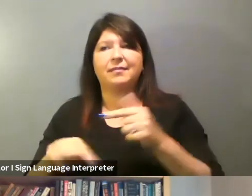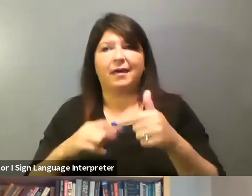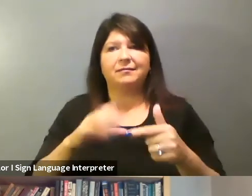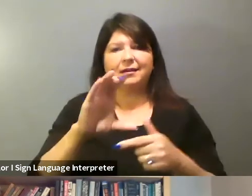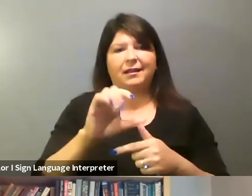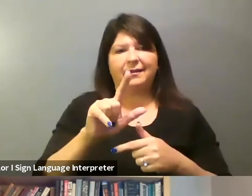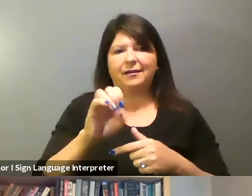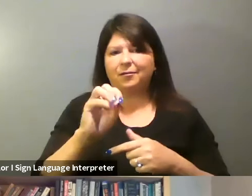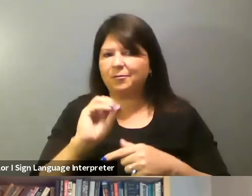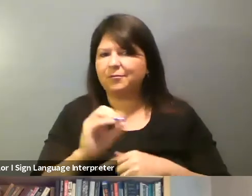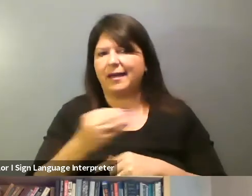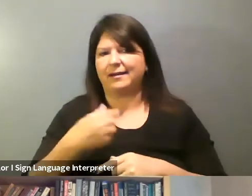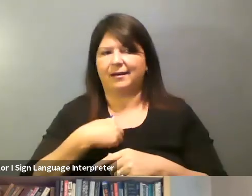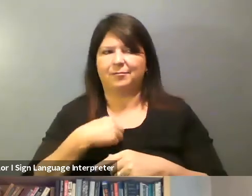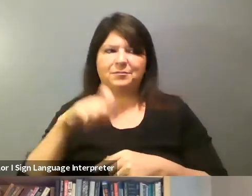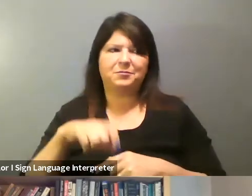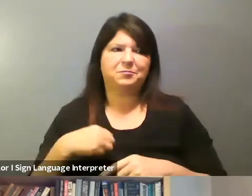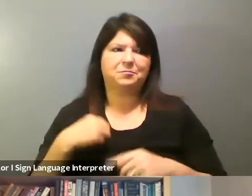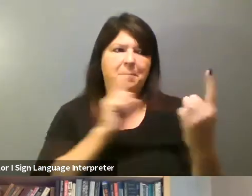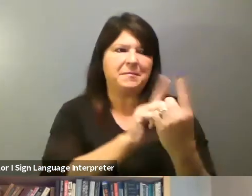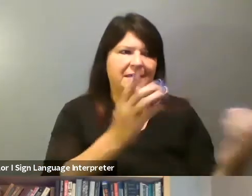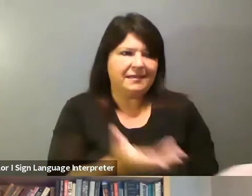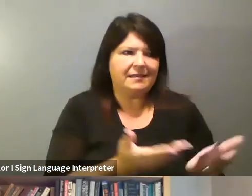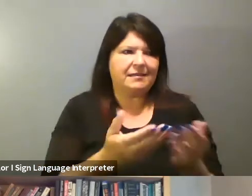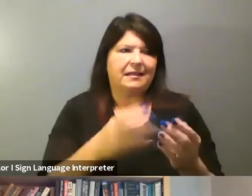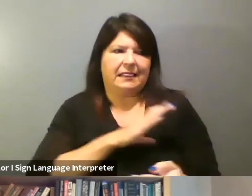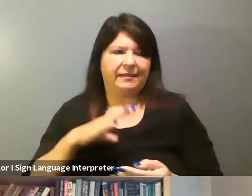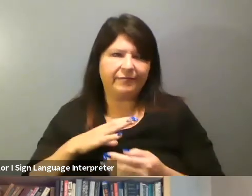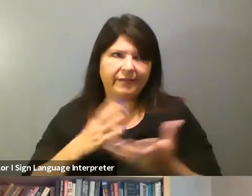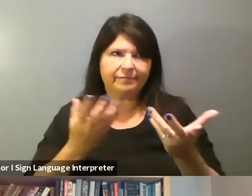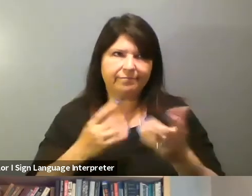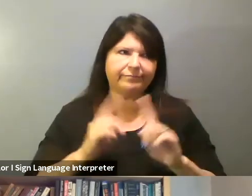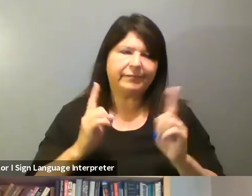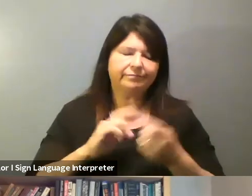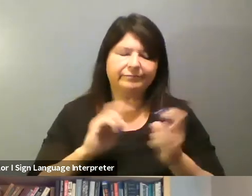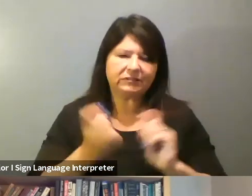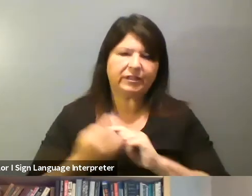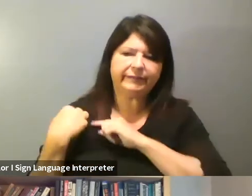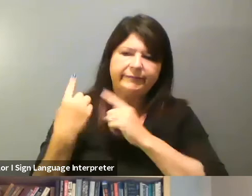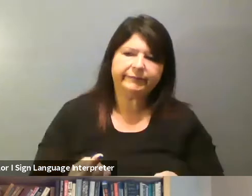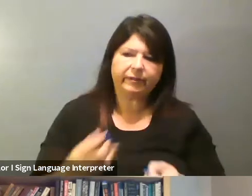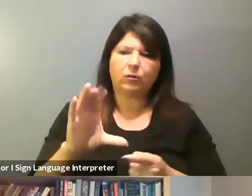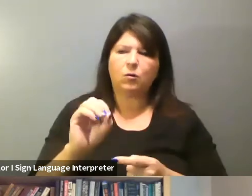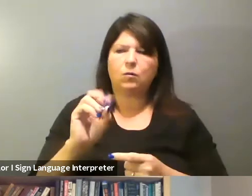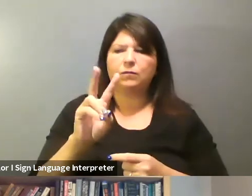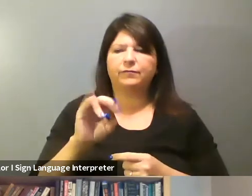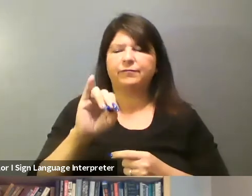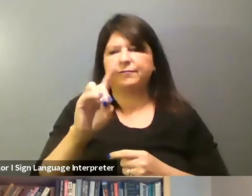so everything's changed. But I do know that Matulu has been getting a lot of letters, correspondences,